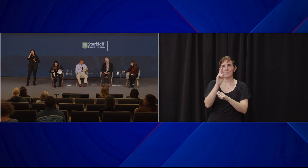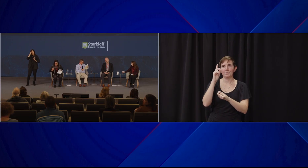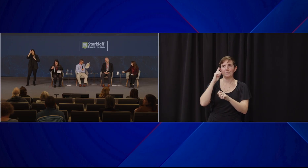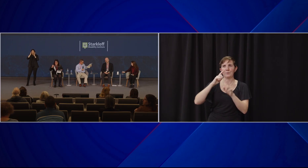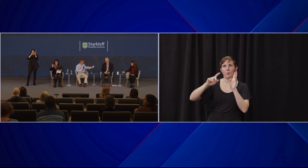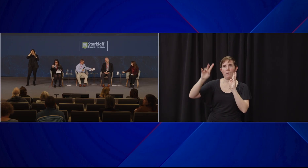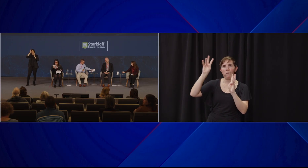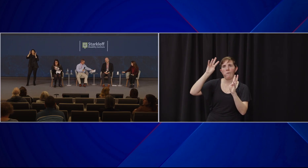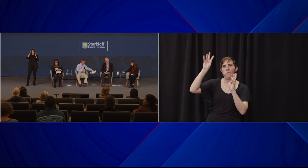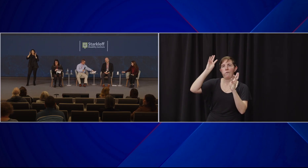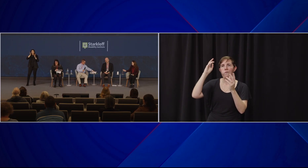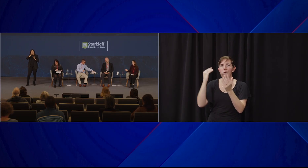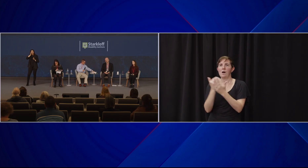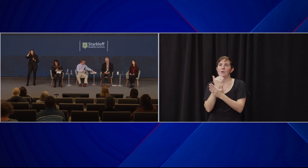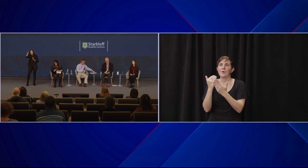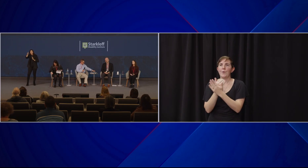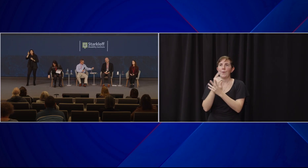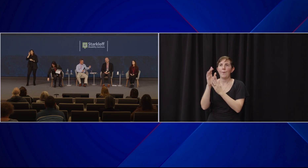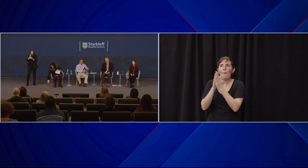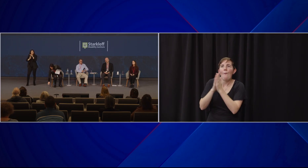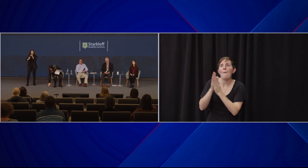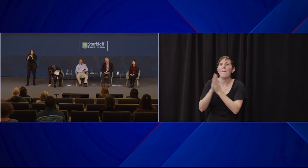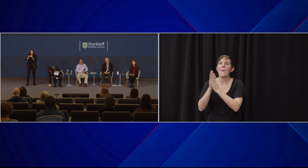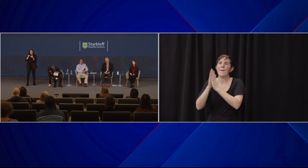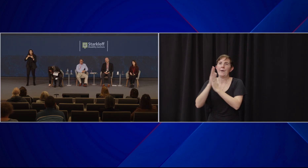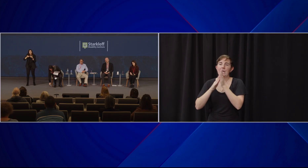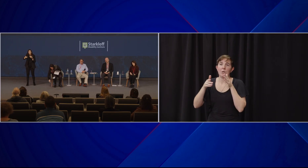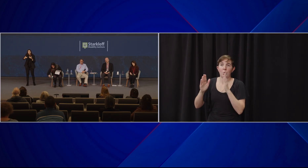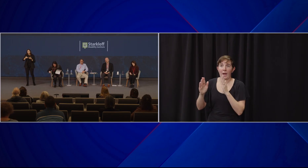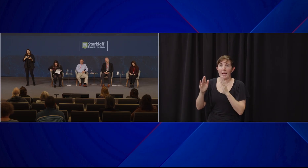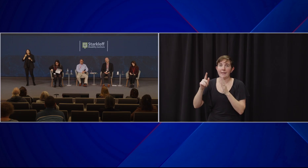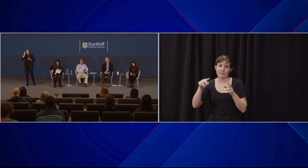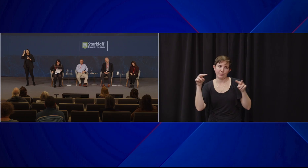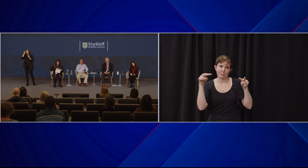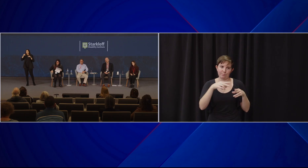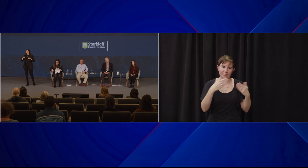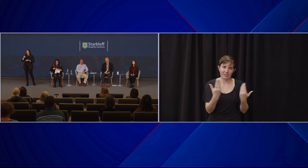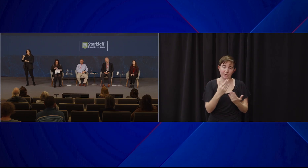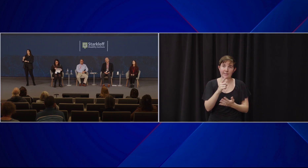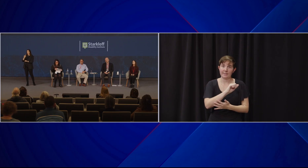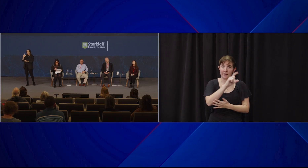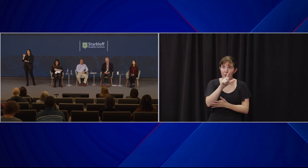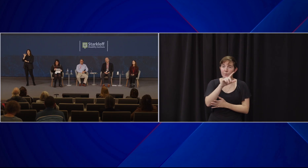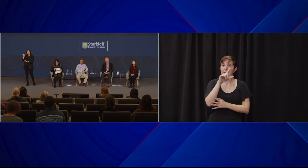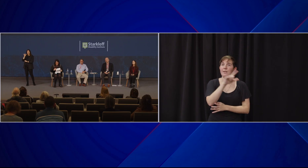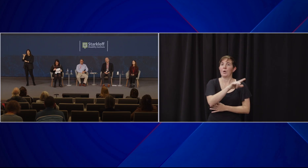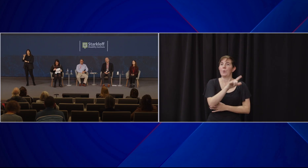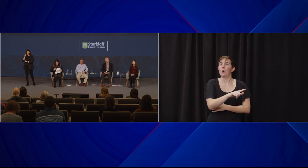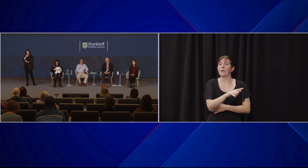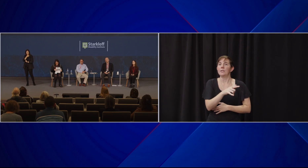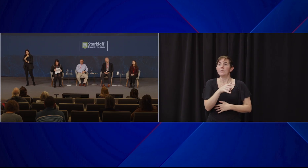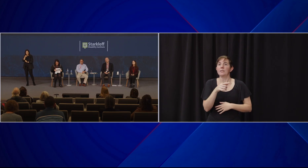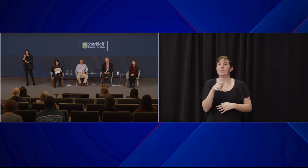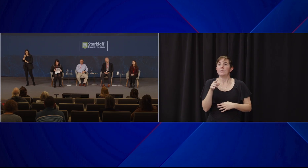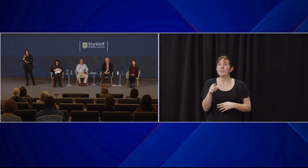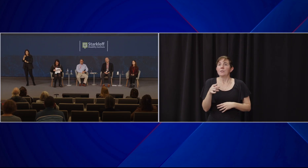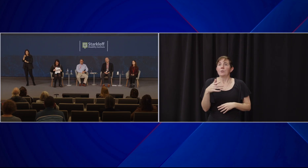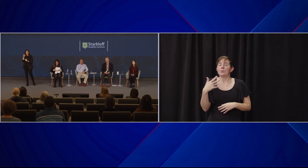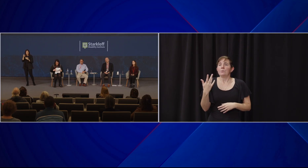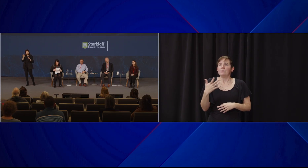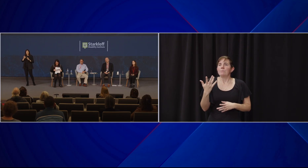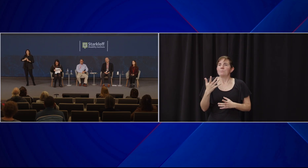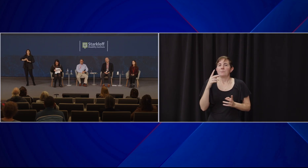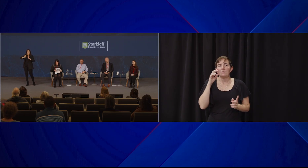innovative, forward-thinking way? And as you're looking at St. Louis Airport, anything that you might